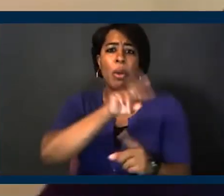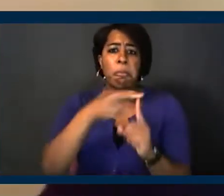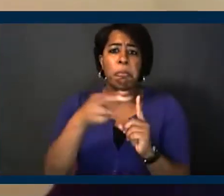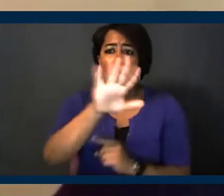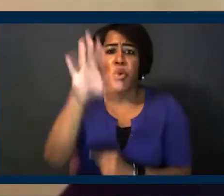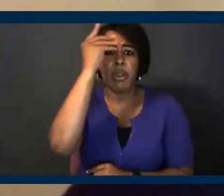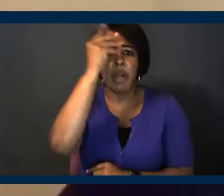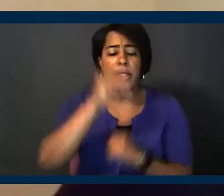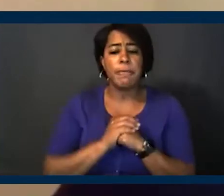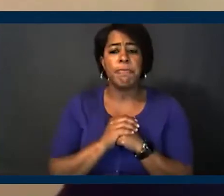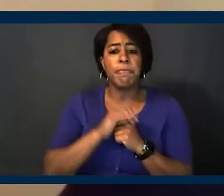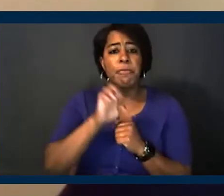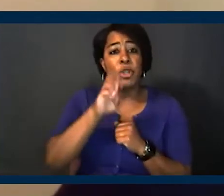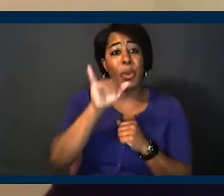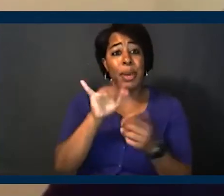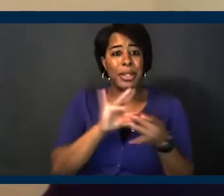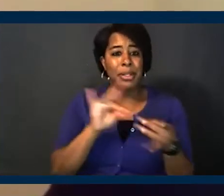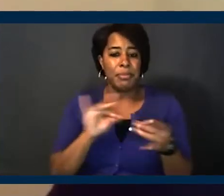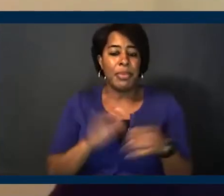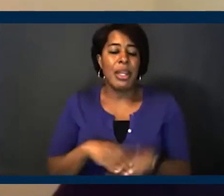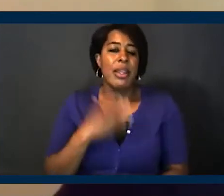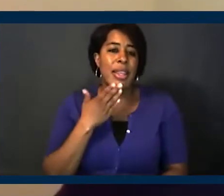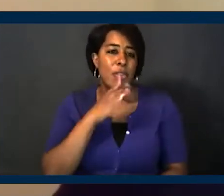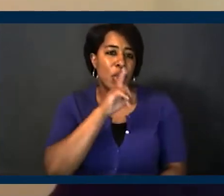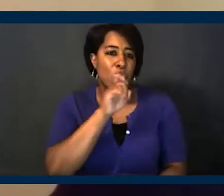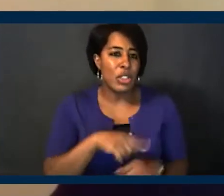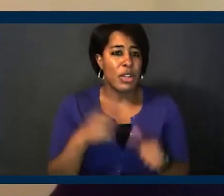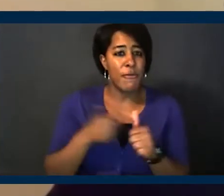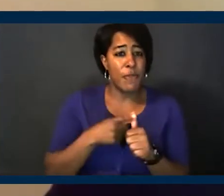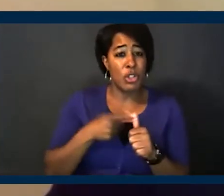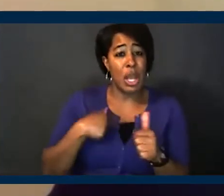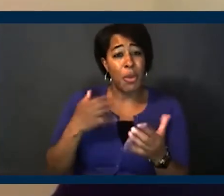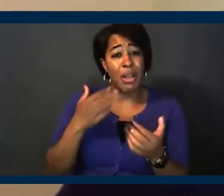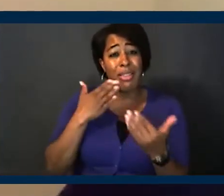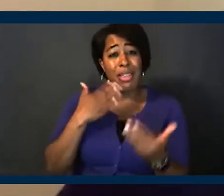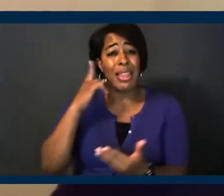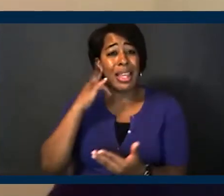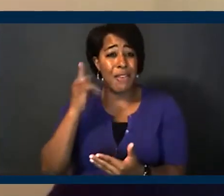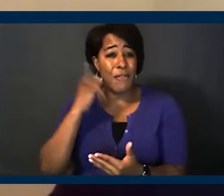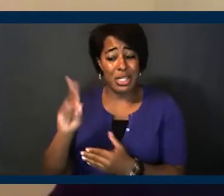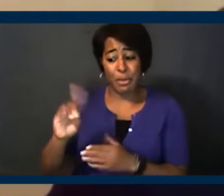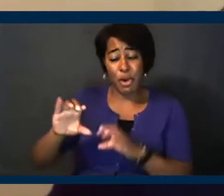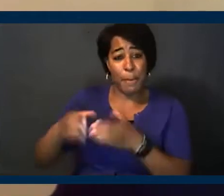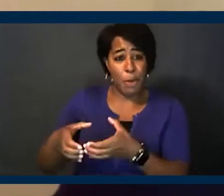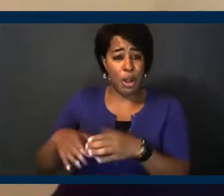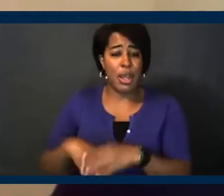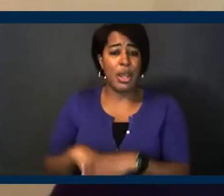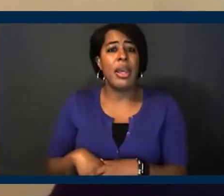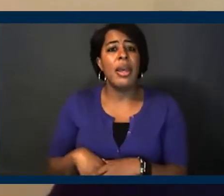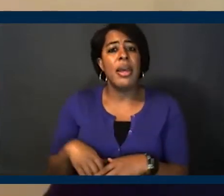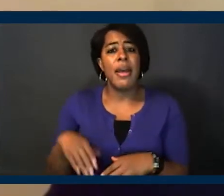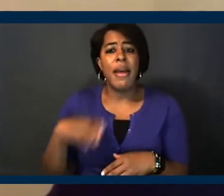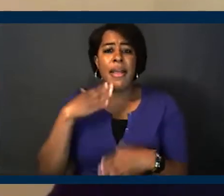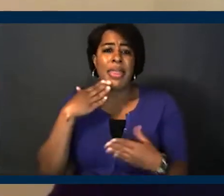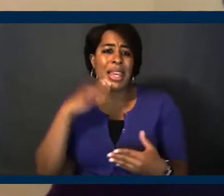Thank you so much for that question. And first and foremost, I want to thank the California Democratic Party, thank the California Democratic Black